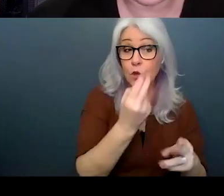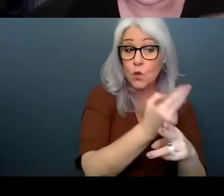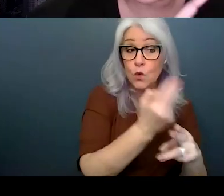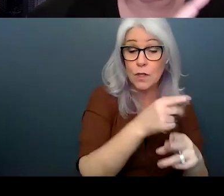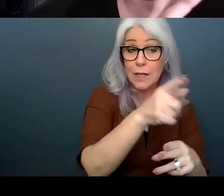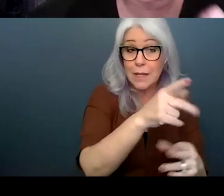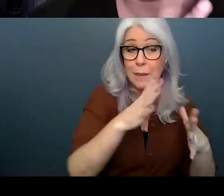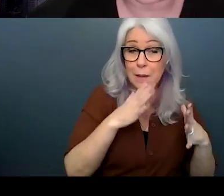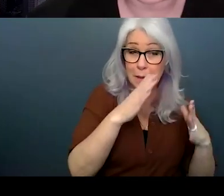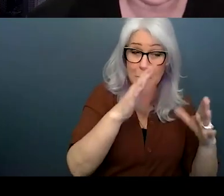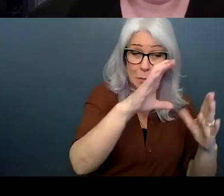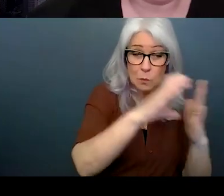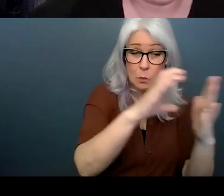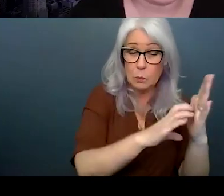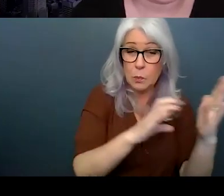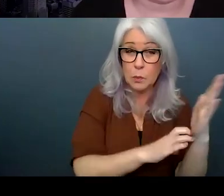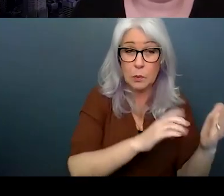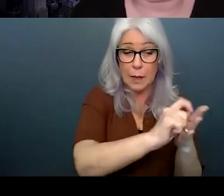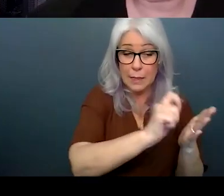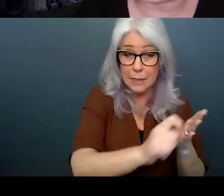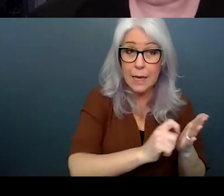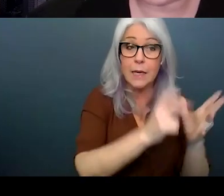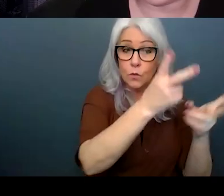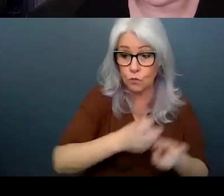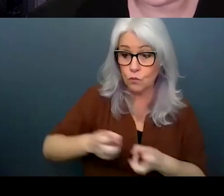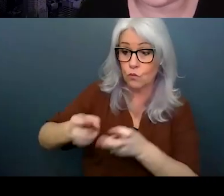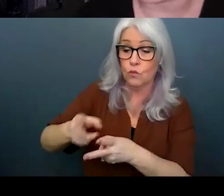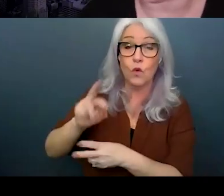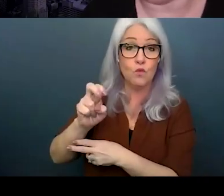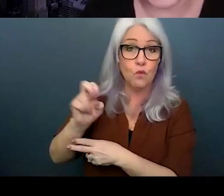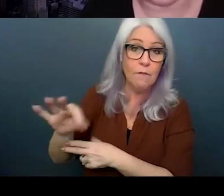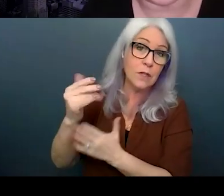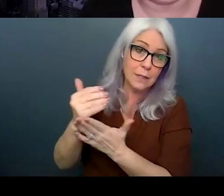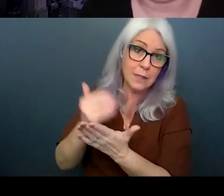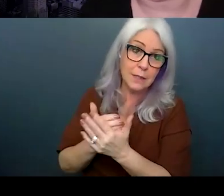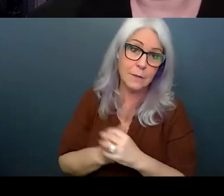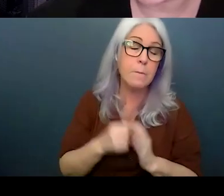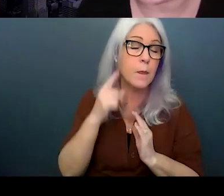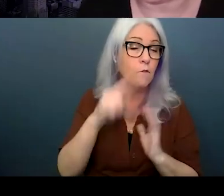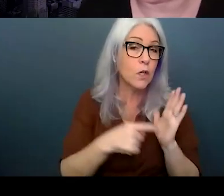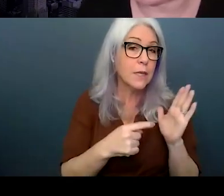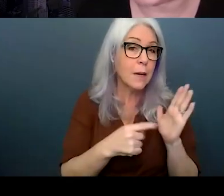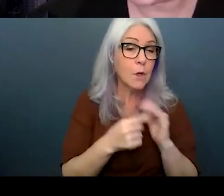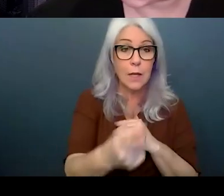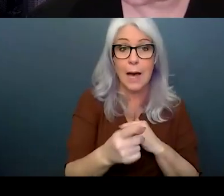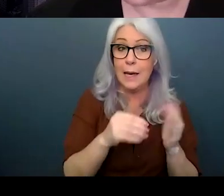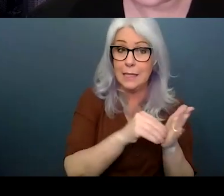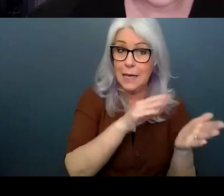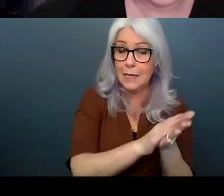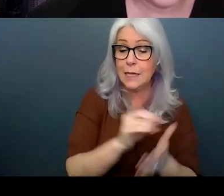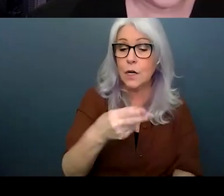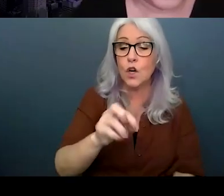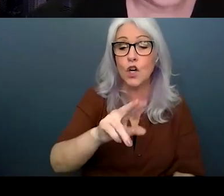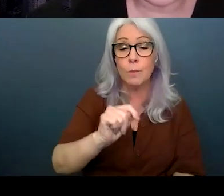your essay, and vice versa. So for example, you can see that in the paper, I cited Herbert et